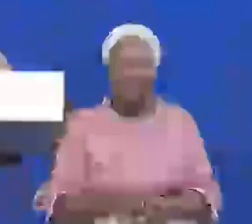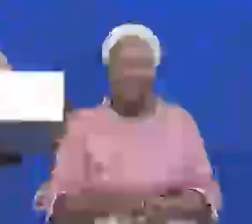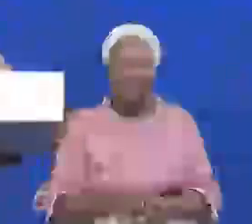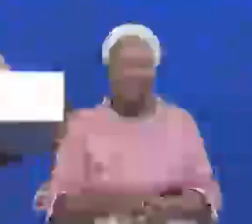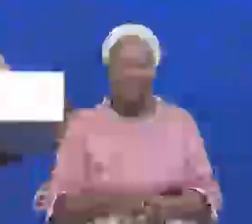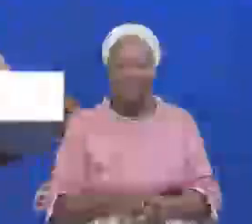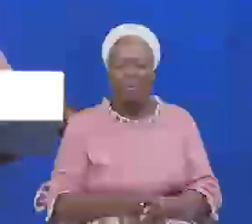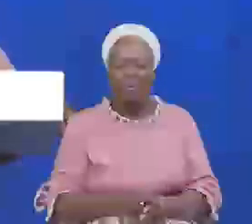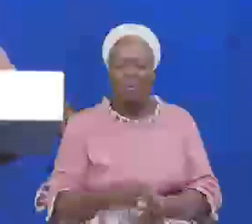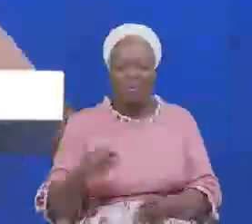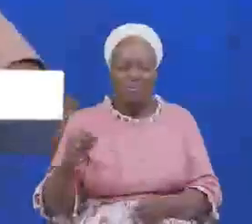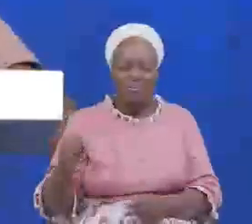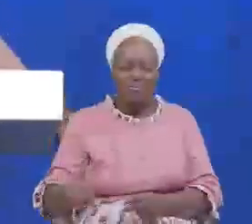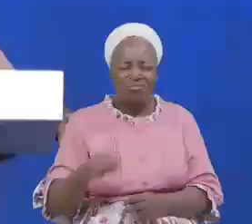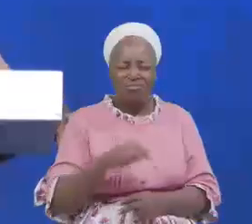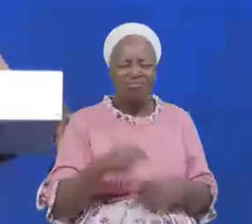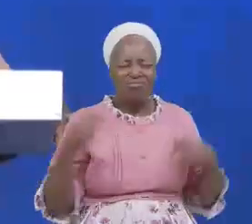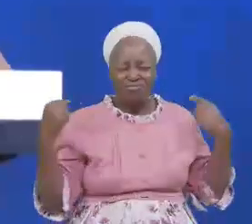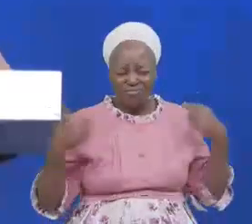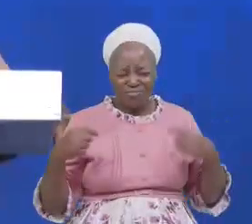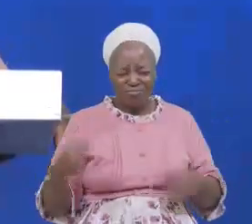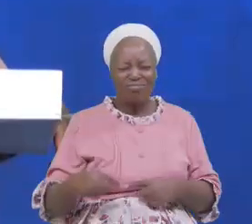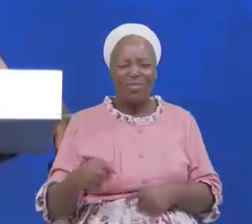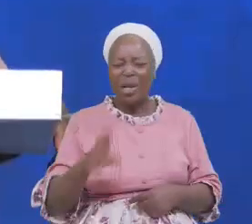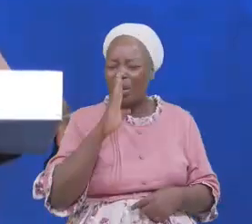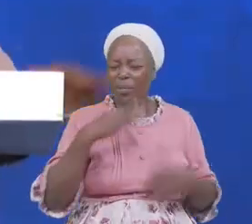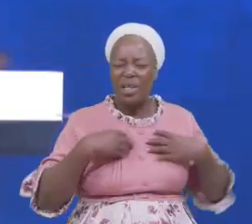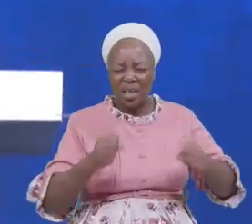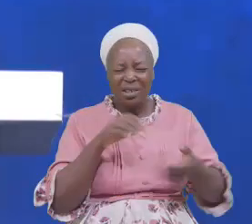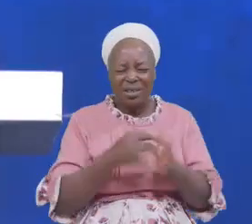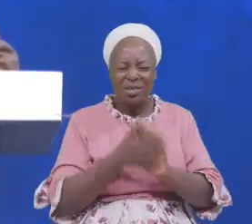Arthritis, be healed in Jesus' name.